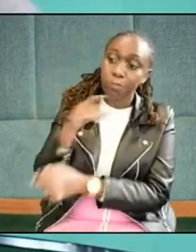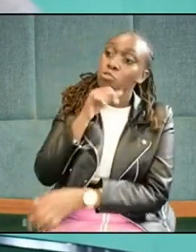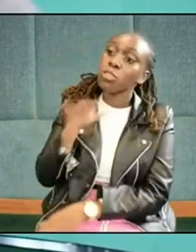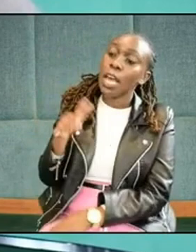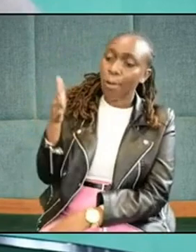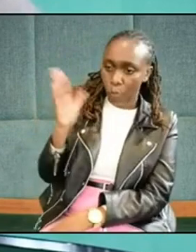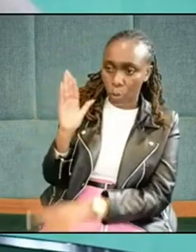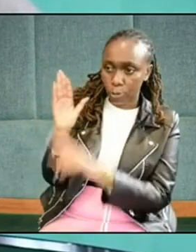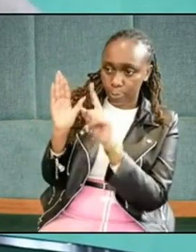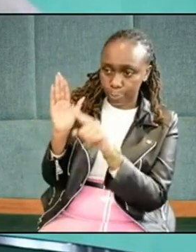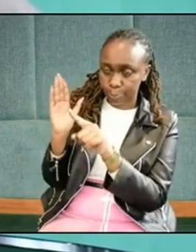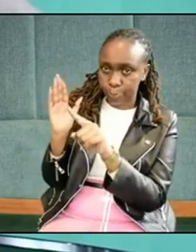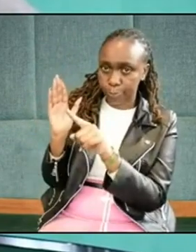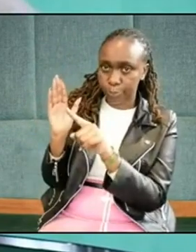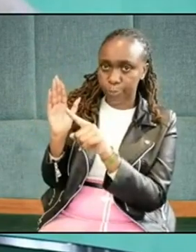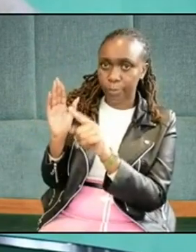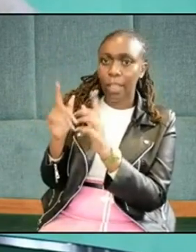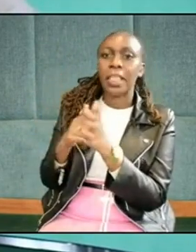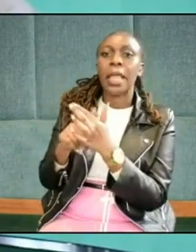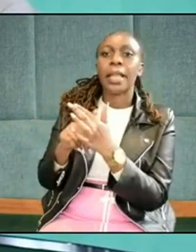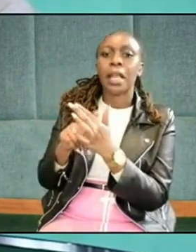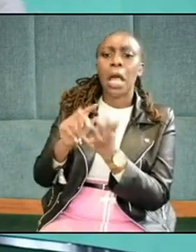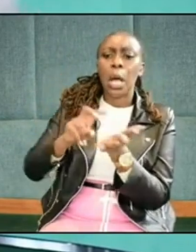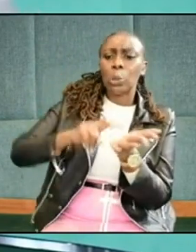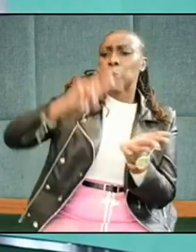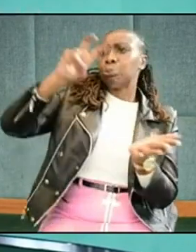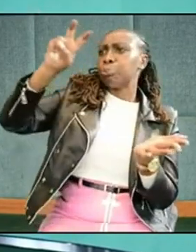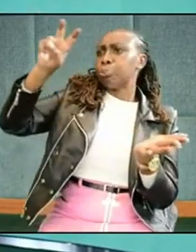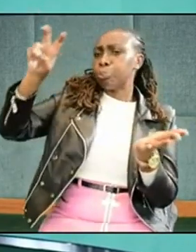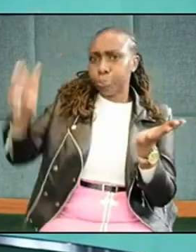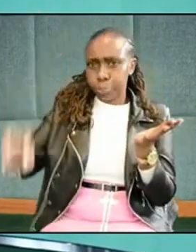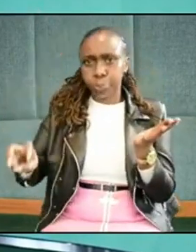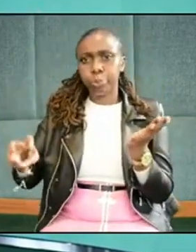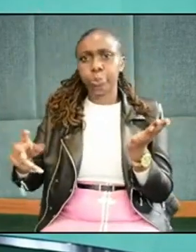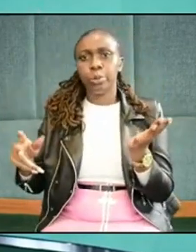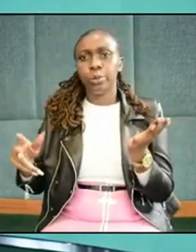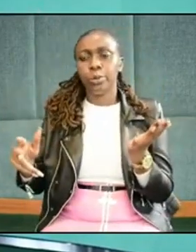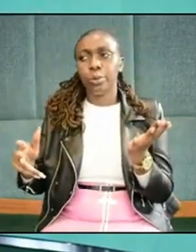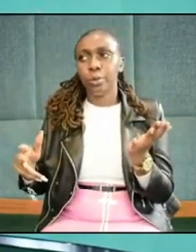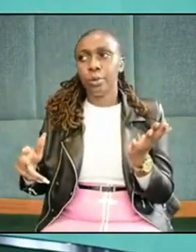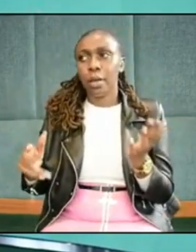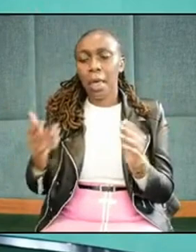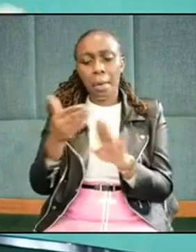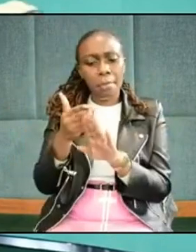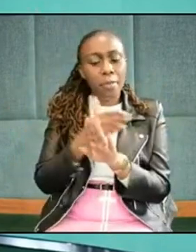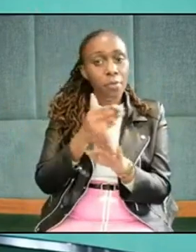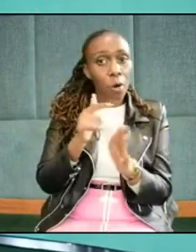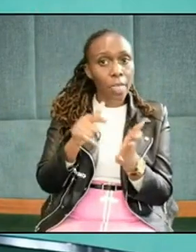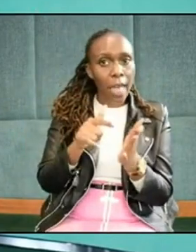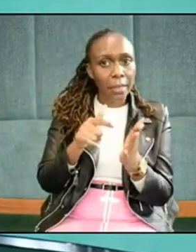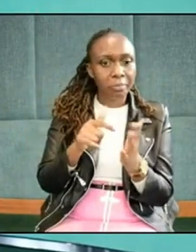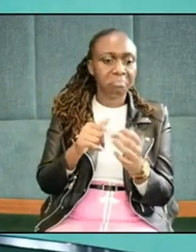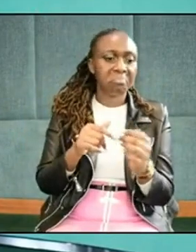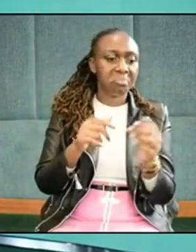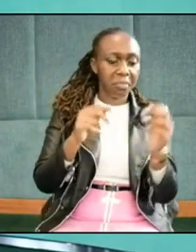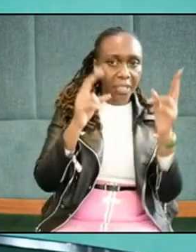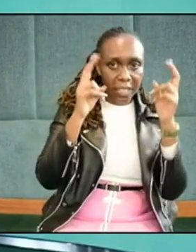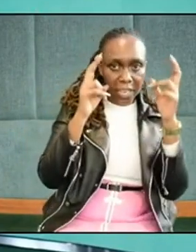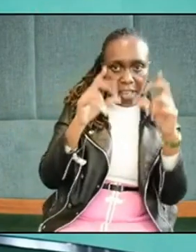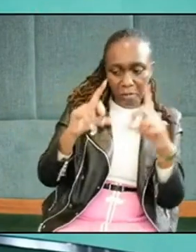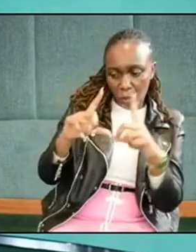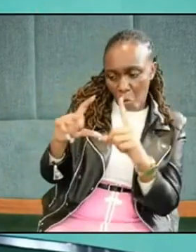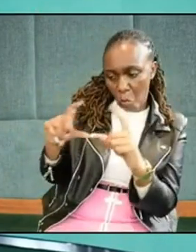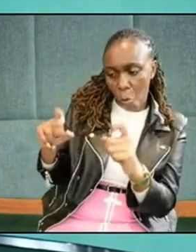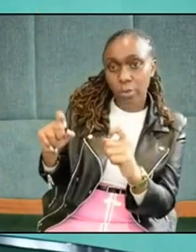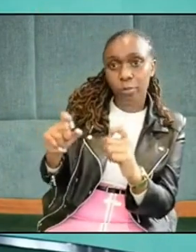what? Throw yourself down. Now, before he does that, he quotes from the scriptures. He says,